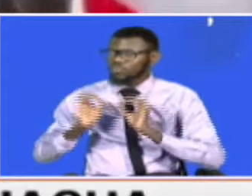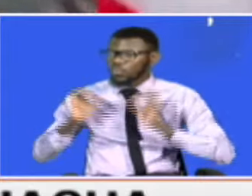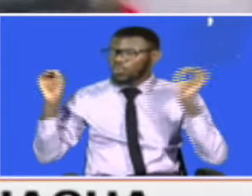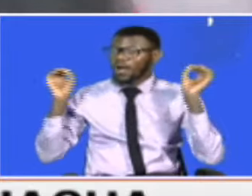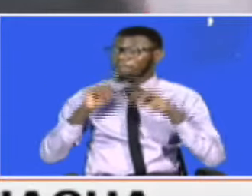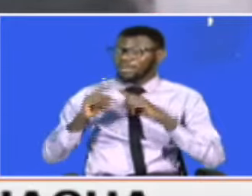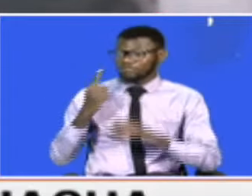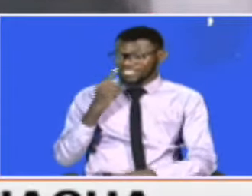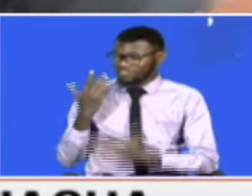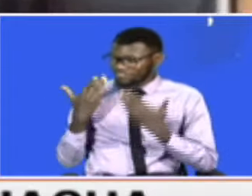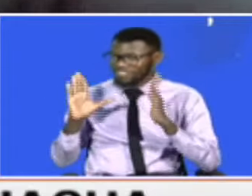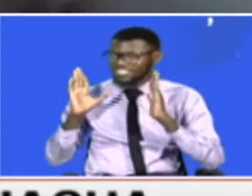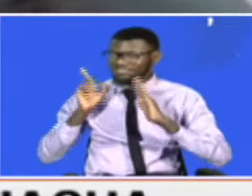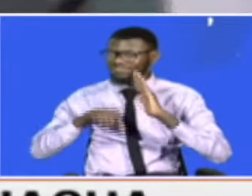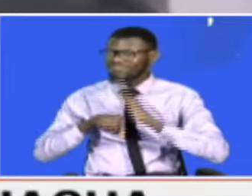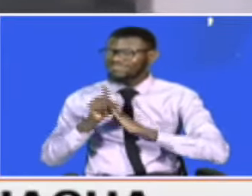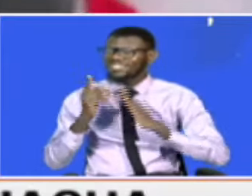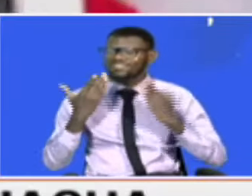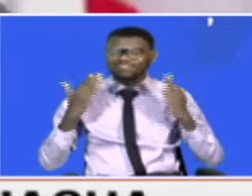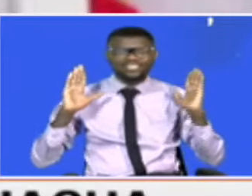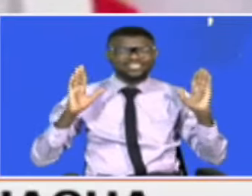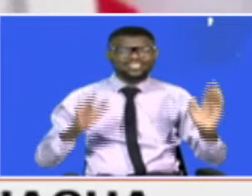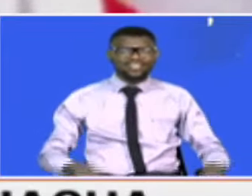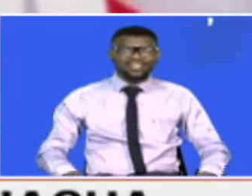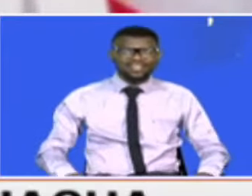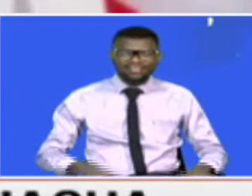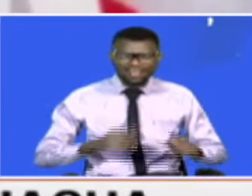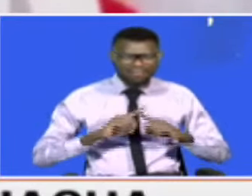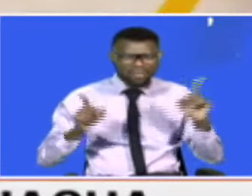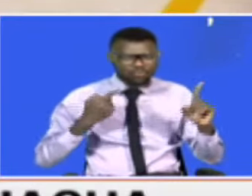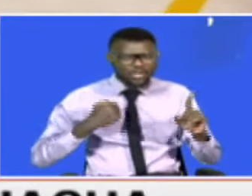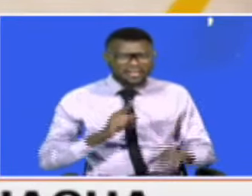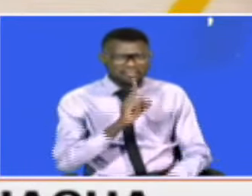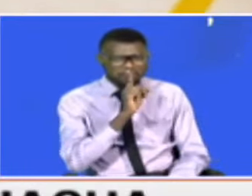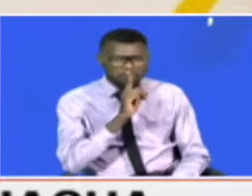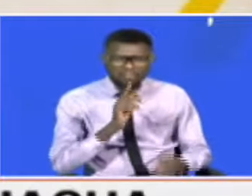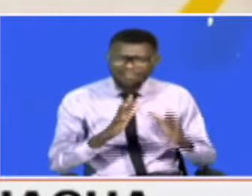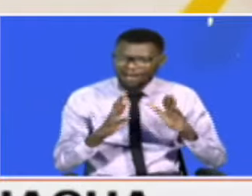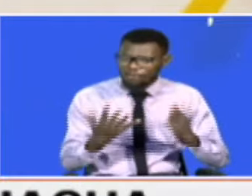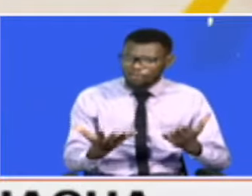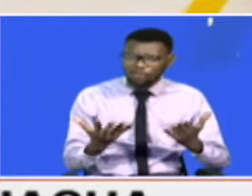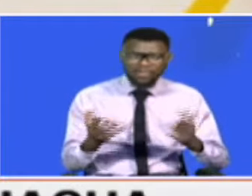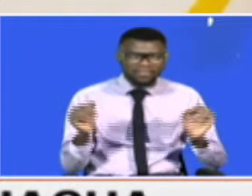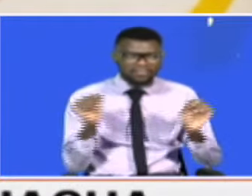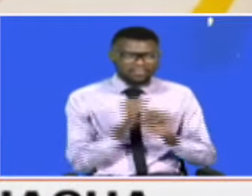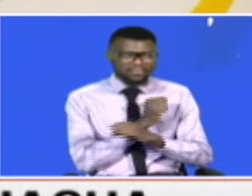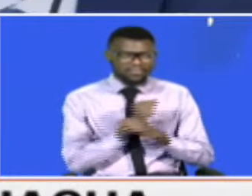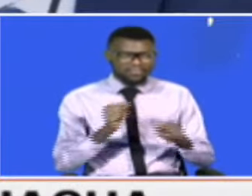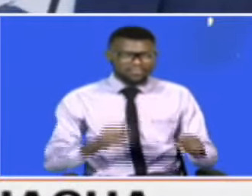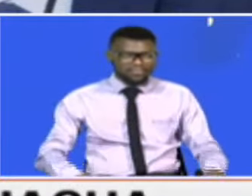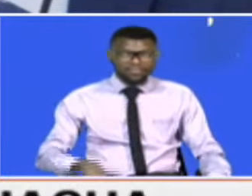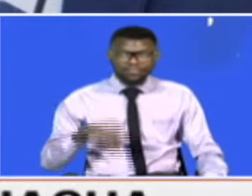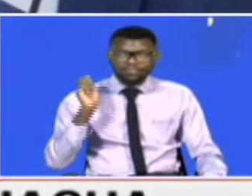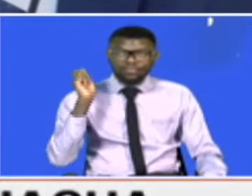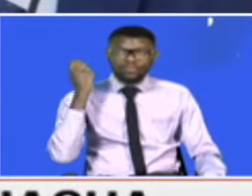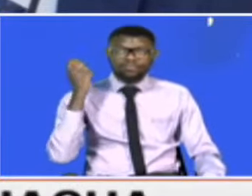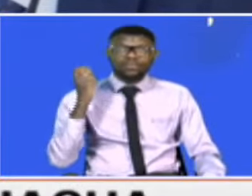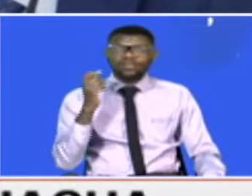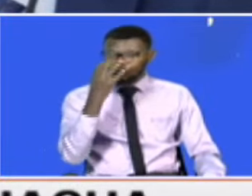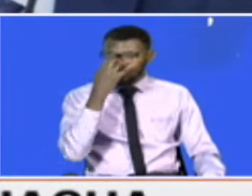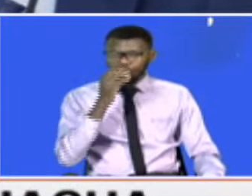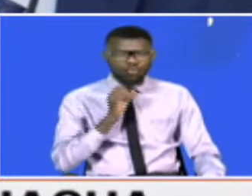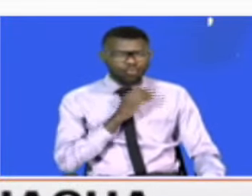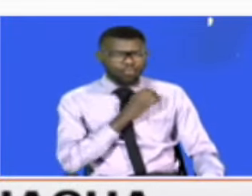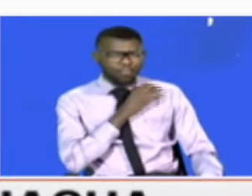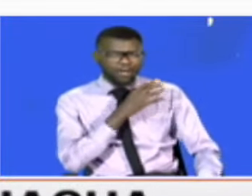akiigelio. Alafu mnakuja kutuambia ati tukae hivi. The president has allegedly complained that Gachagua demands